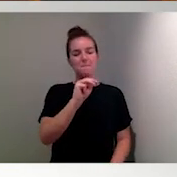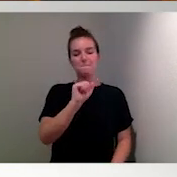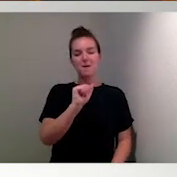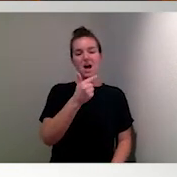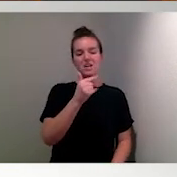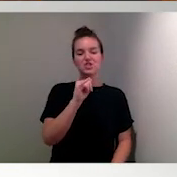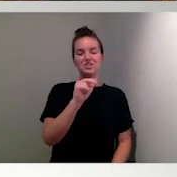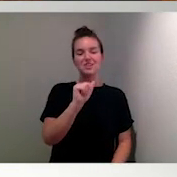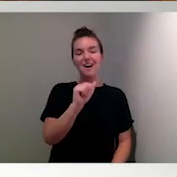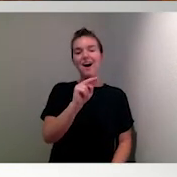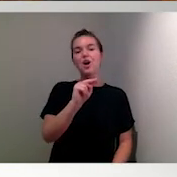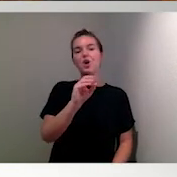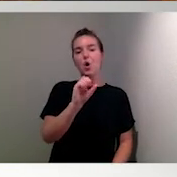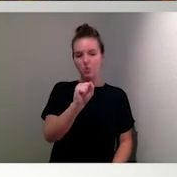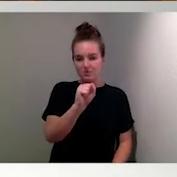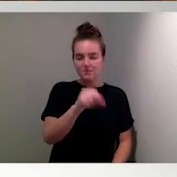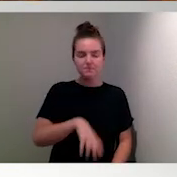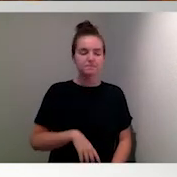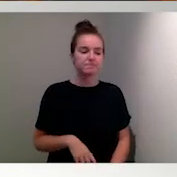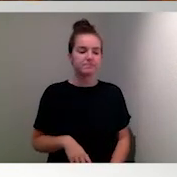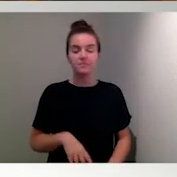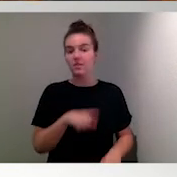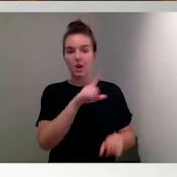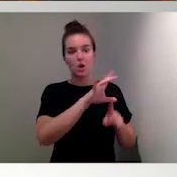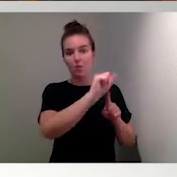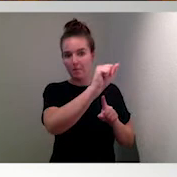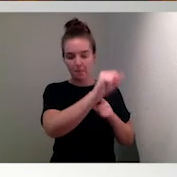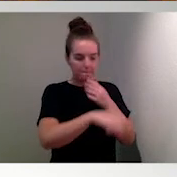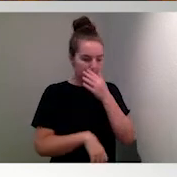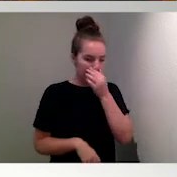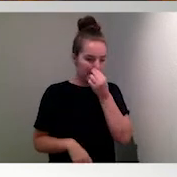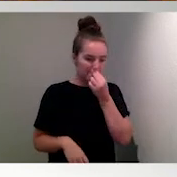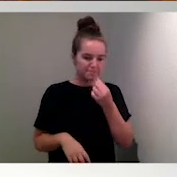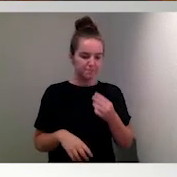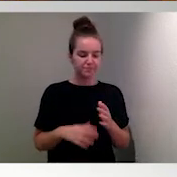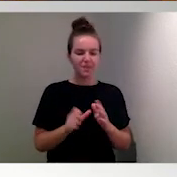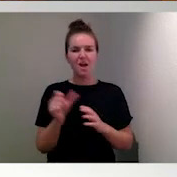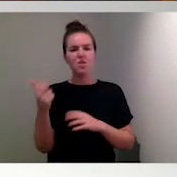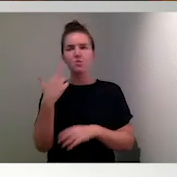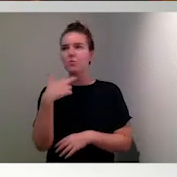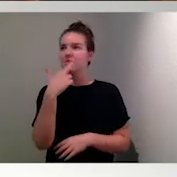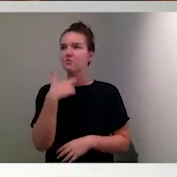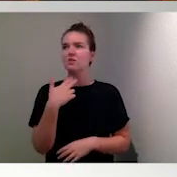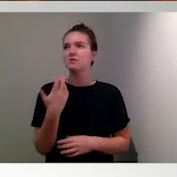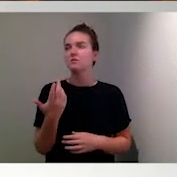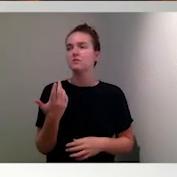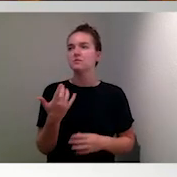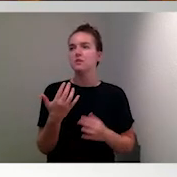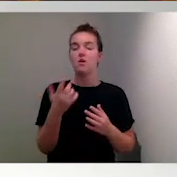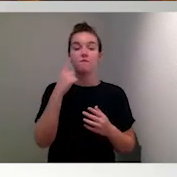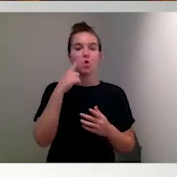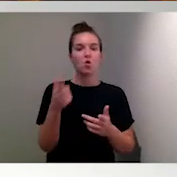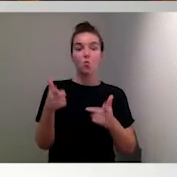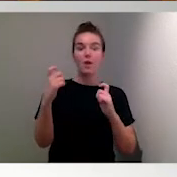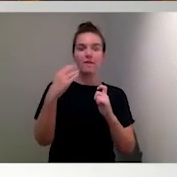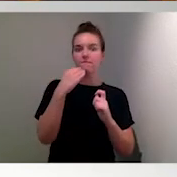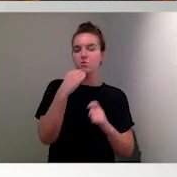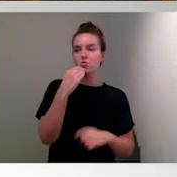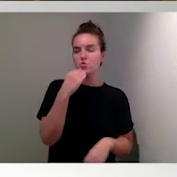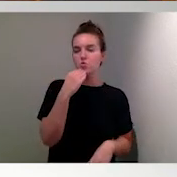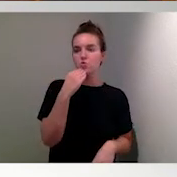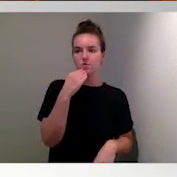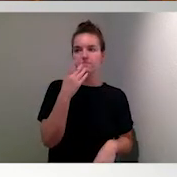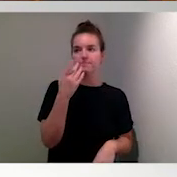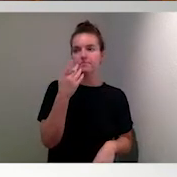been impressed by a few other places. I think for a quick food, we really do well with